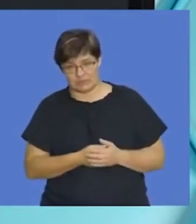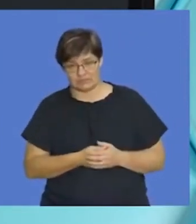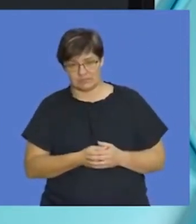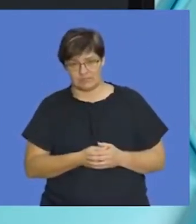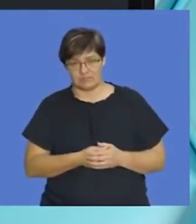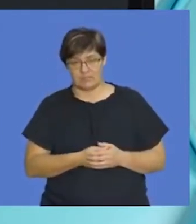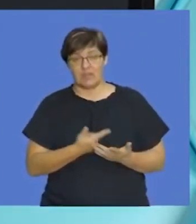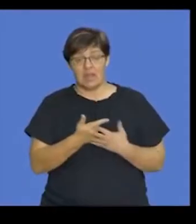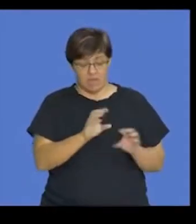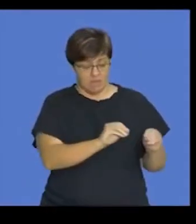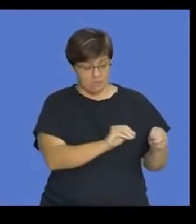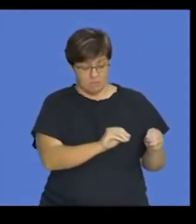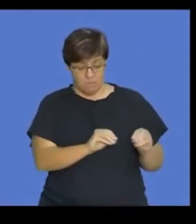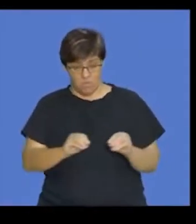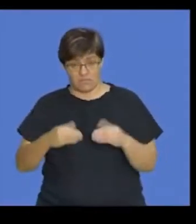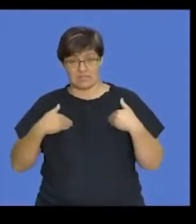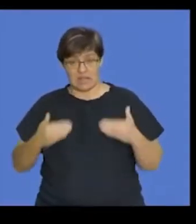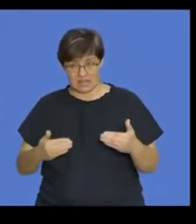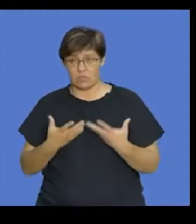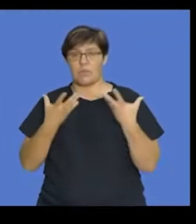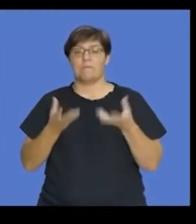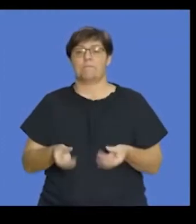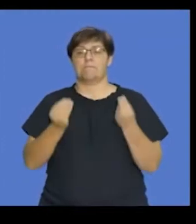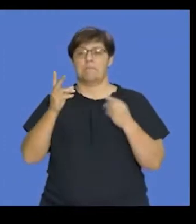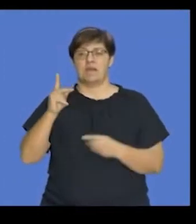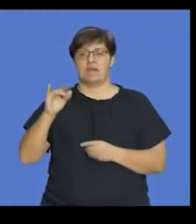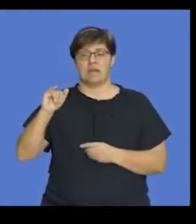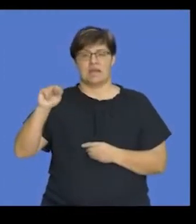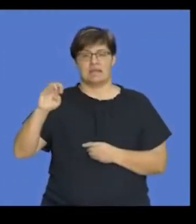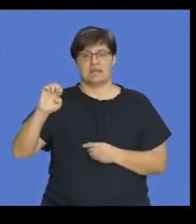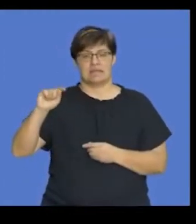object starts moving, we get kinetic.